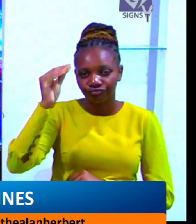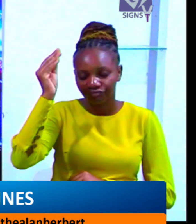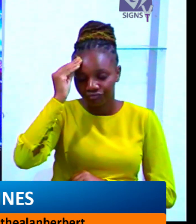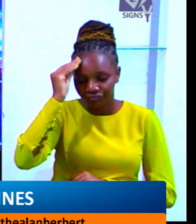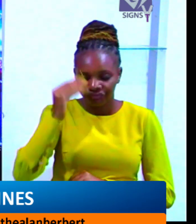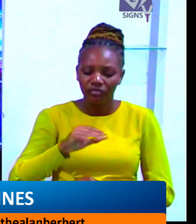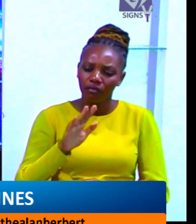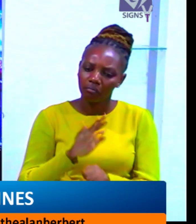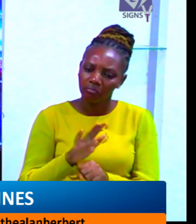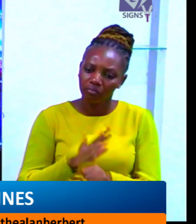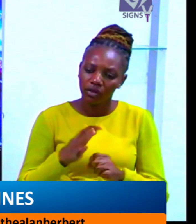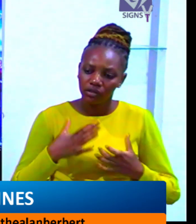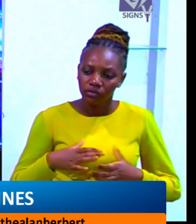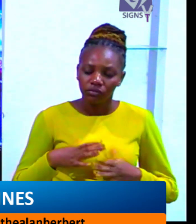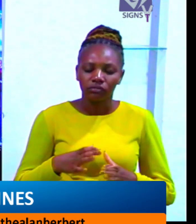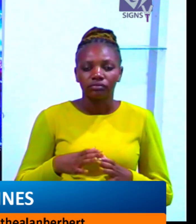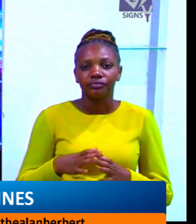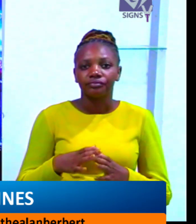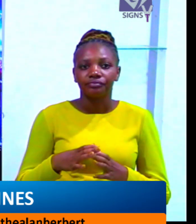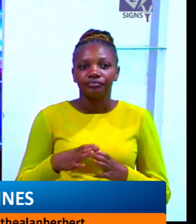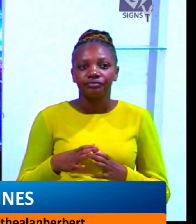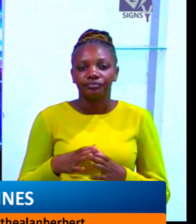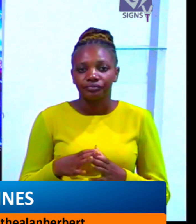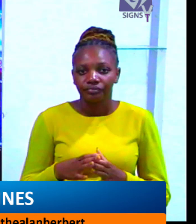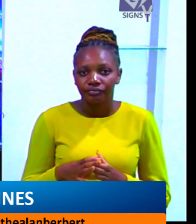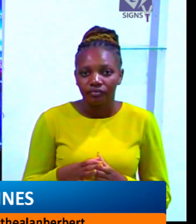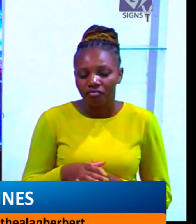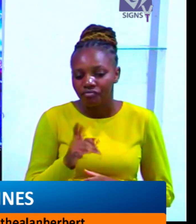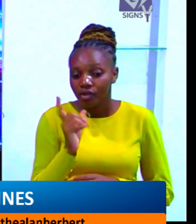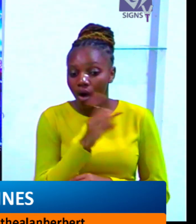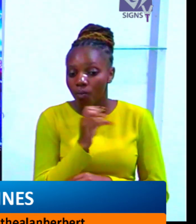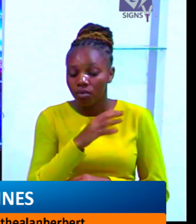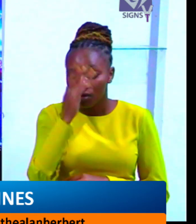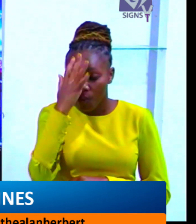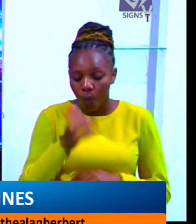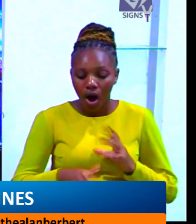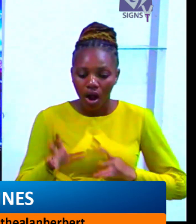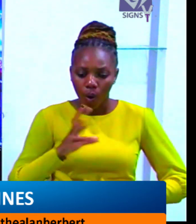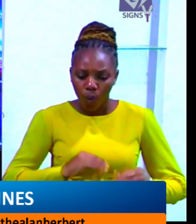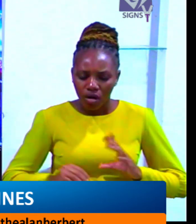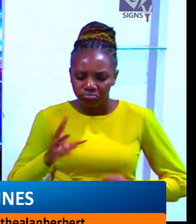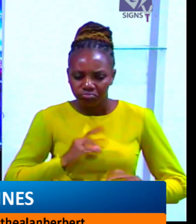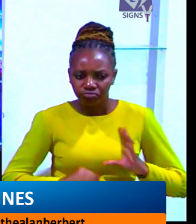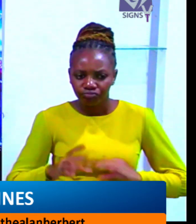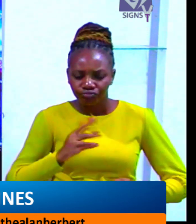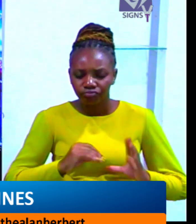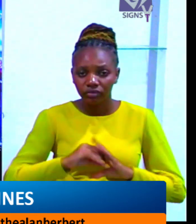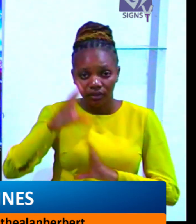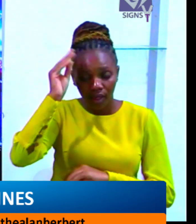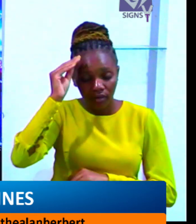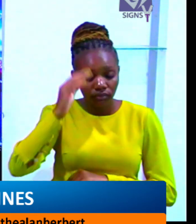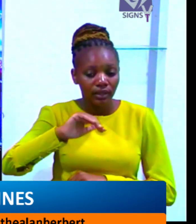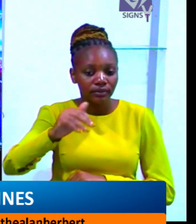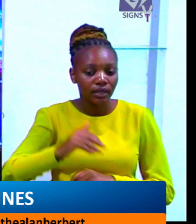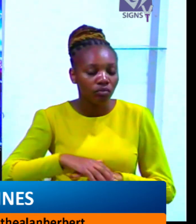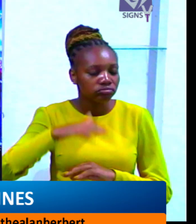of victims of First Choice Recruitment Agency foreign jobs scam staged demonstrations in Eldoret town to push